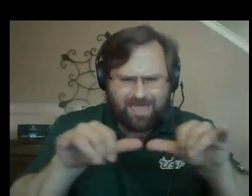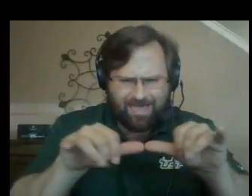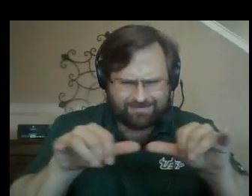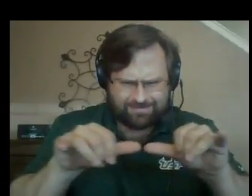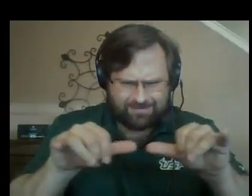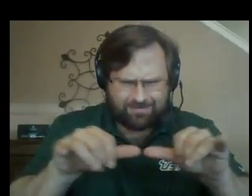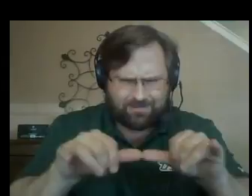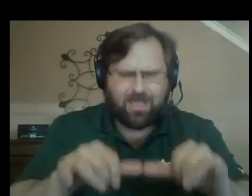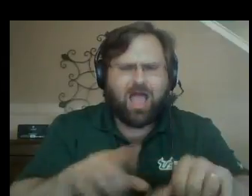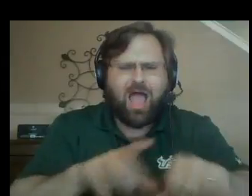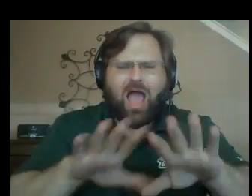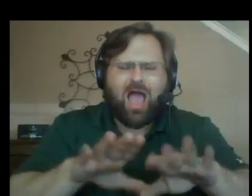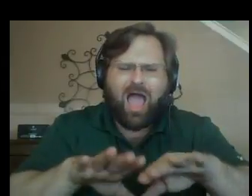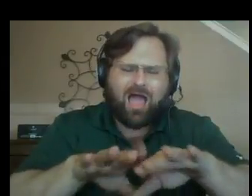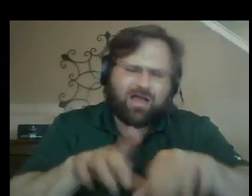What size?